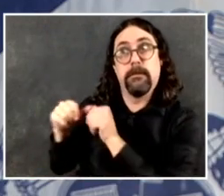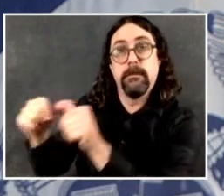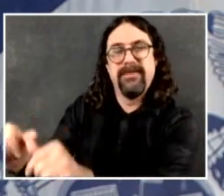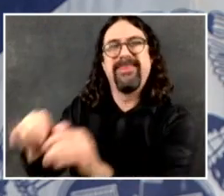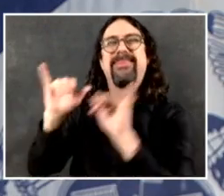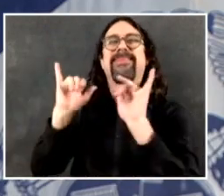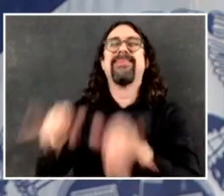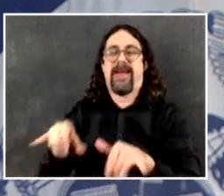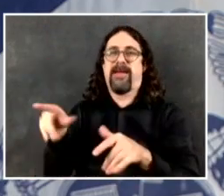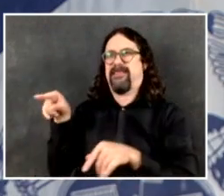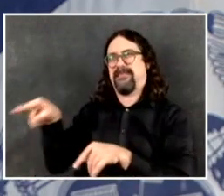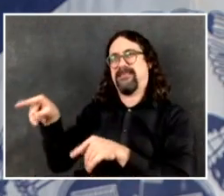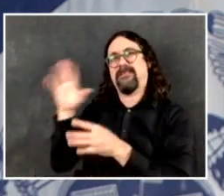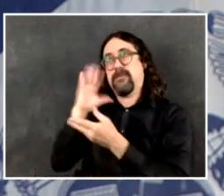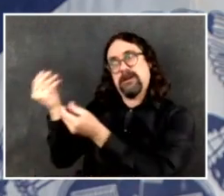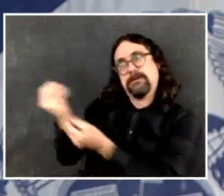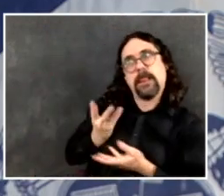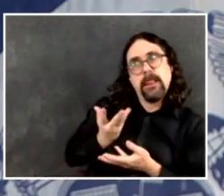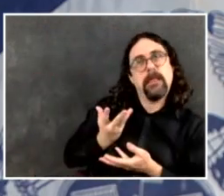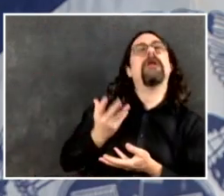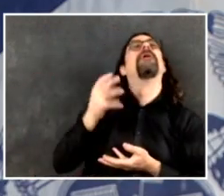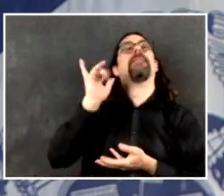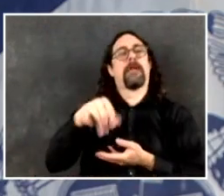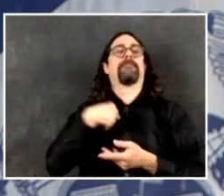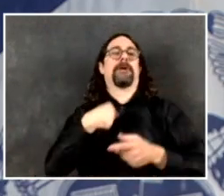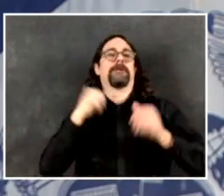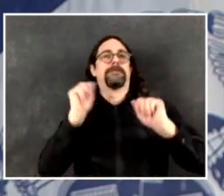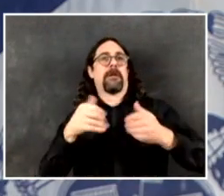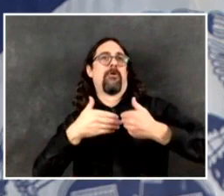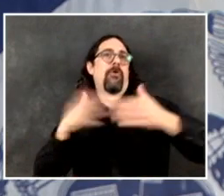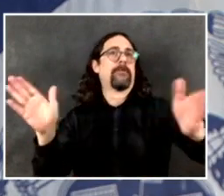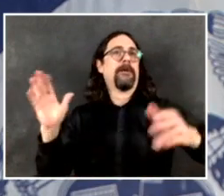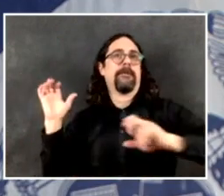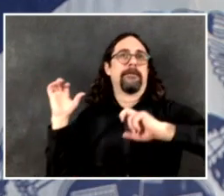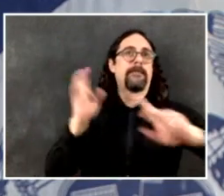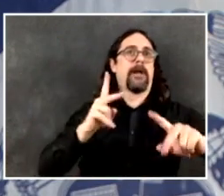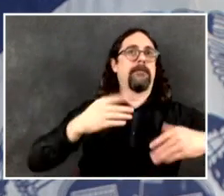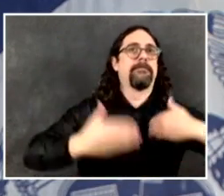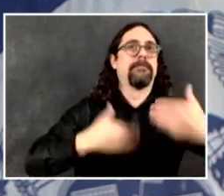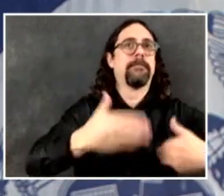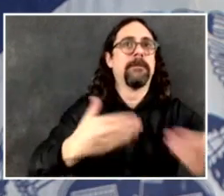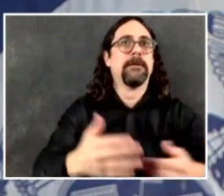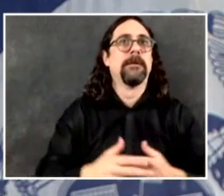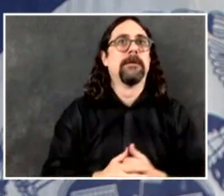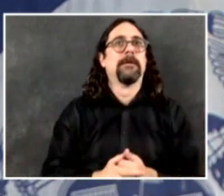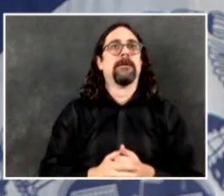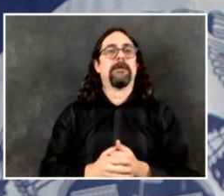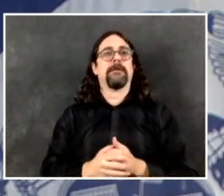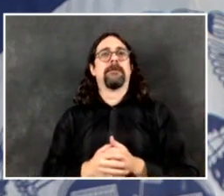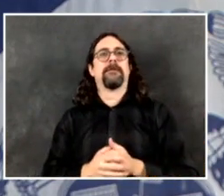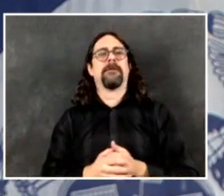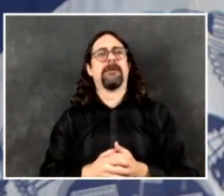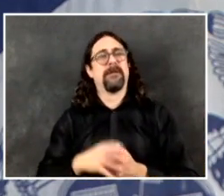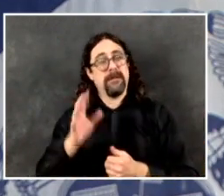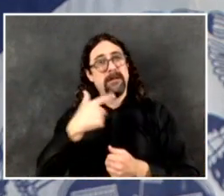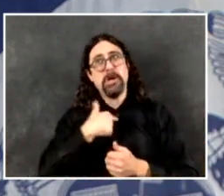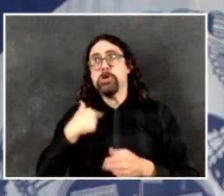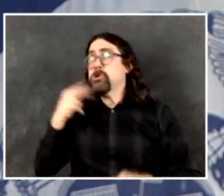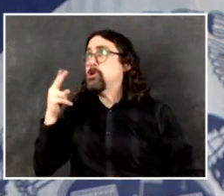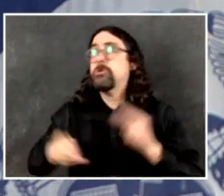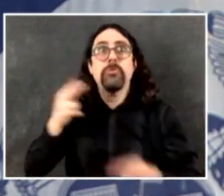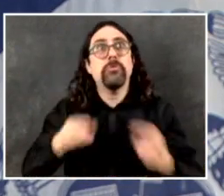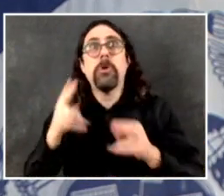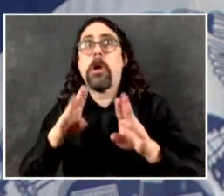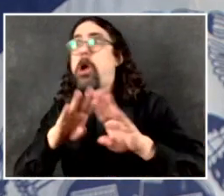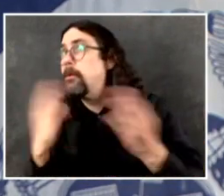lives. We're going to be smart about it. But that work of framing the restart is going on right now, and we're going to bring in a lot